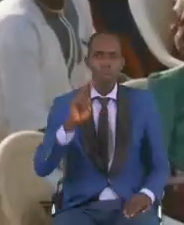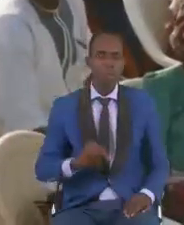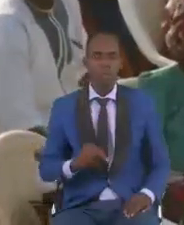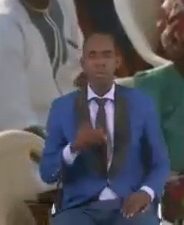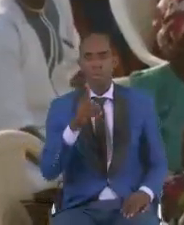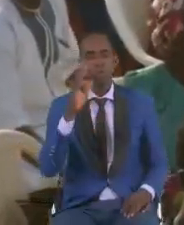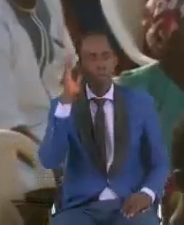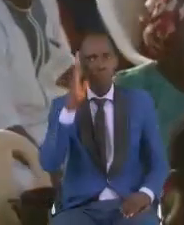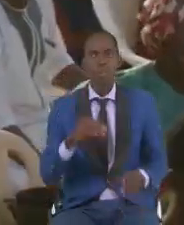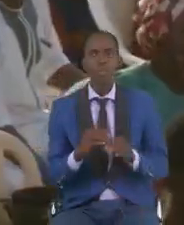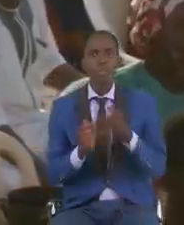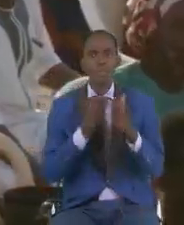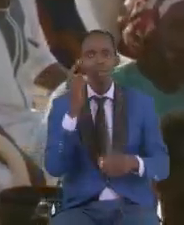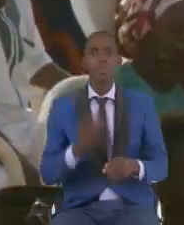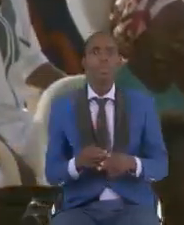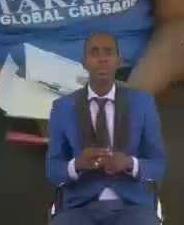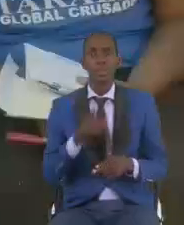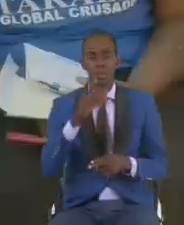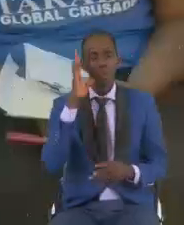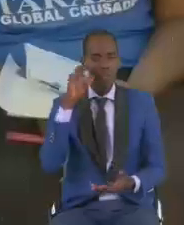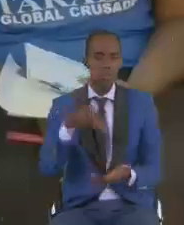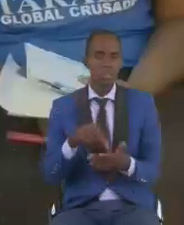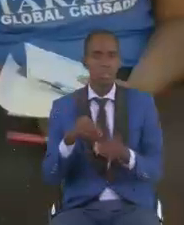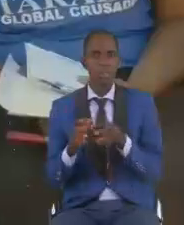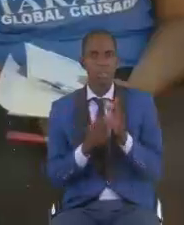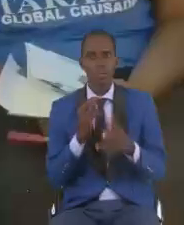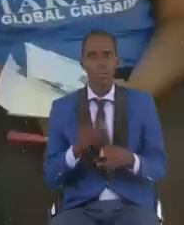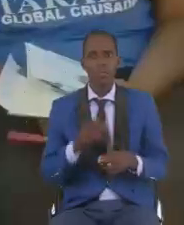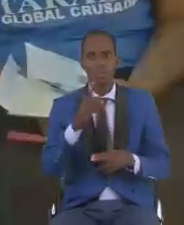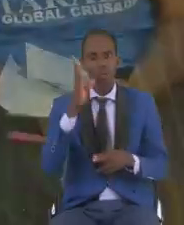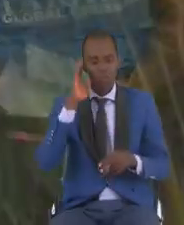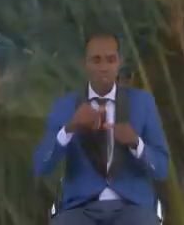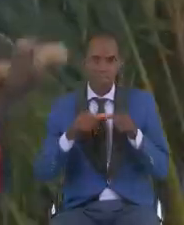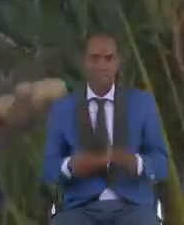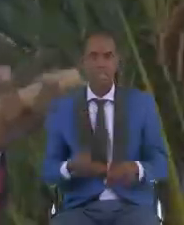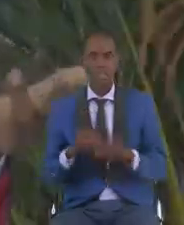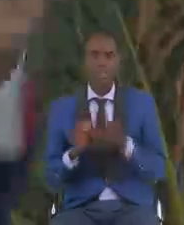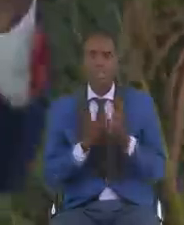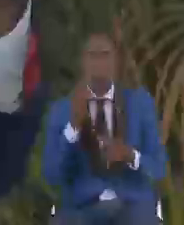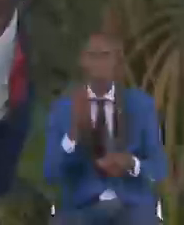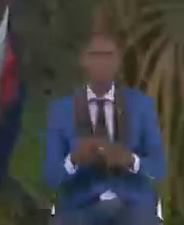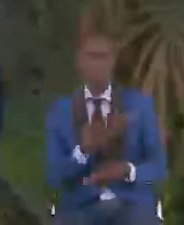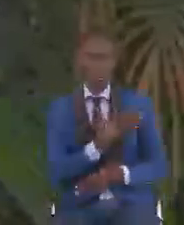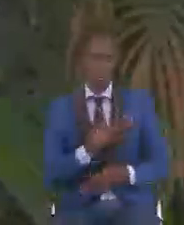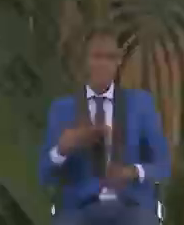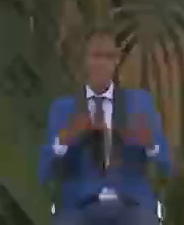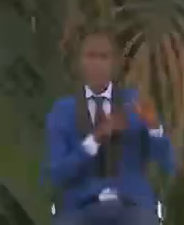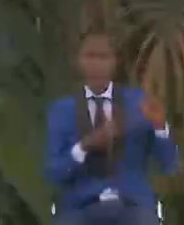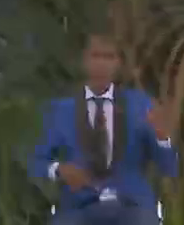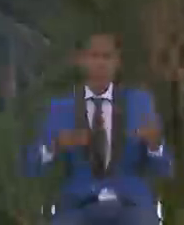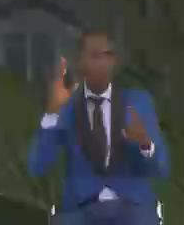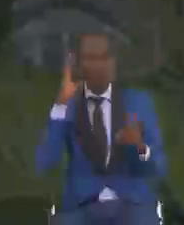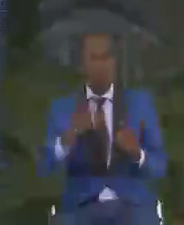will. You'll stand. You will stay. And the Lord will prove to you